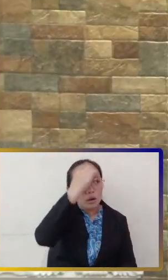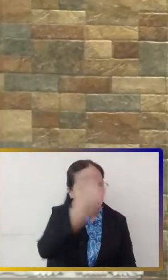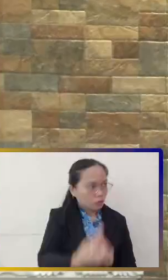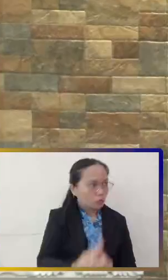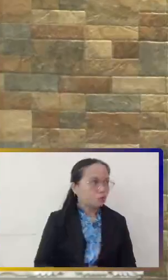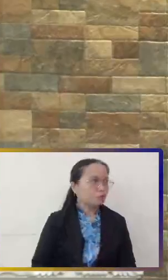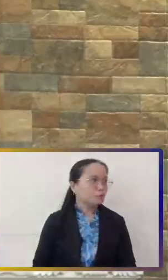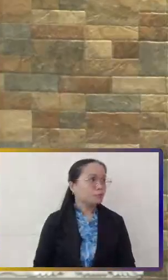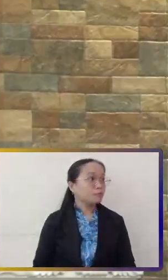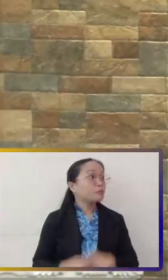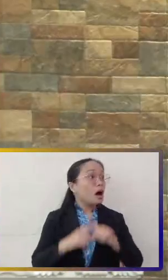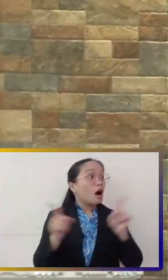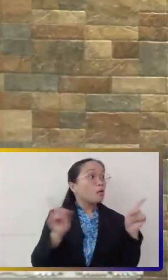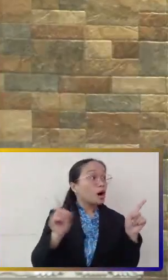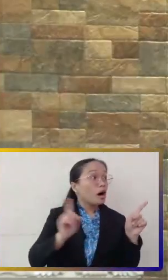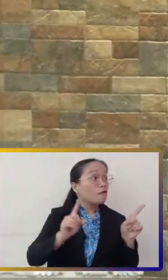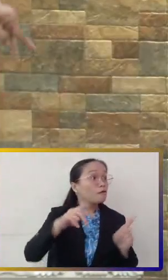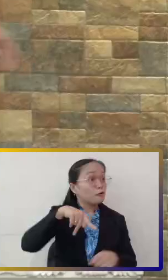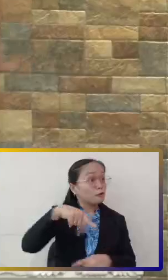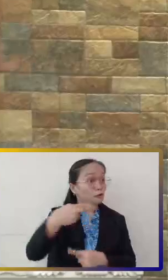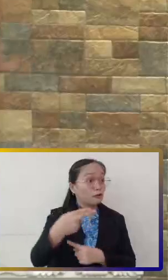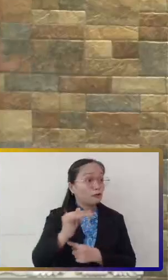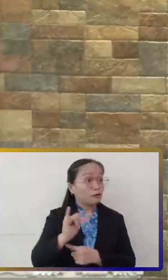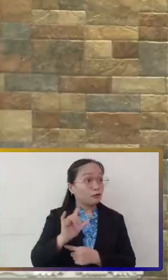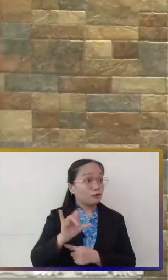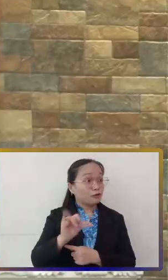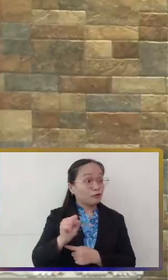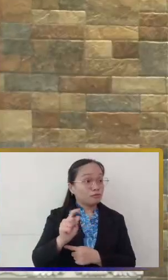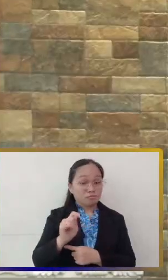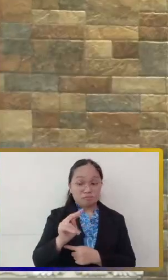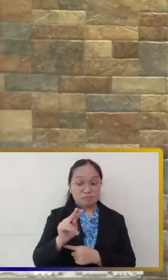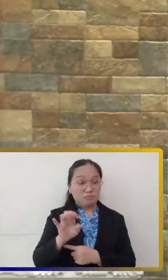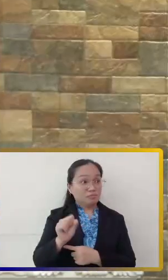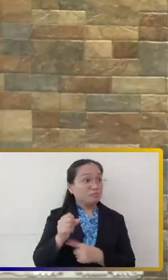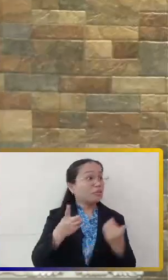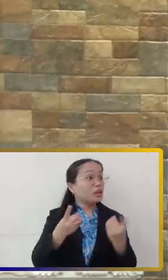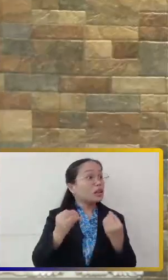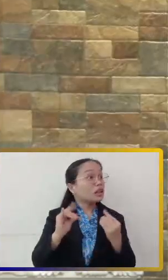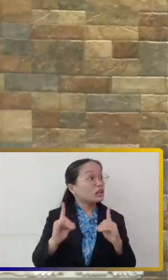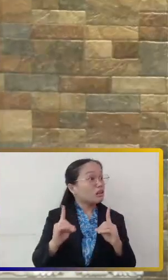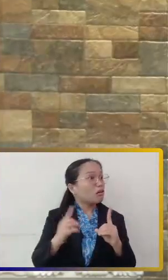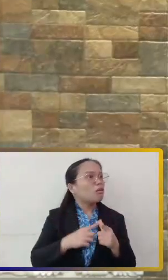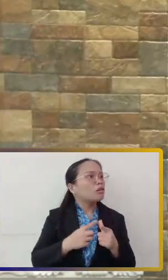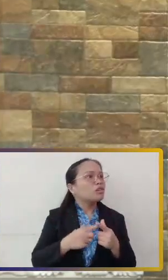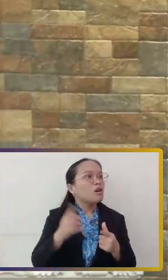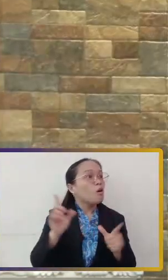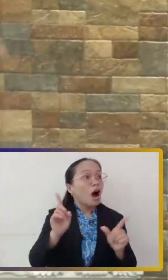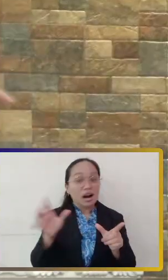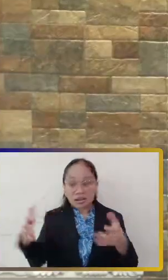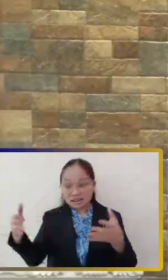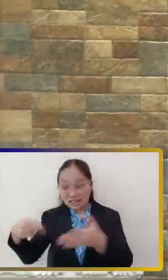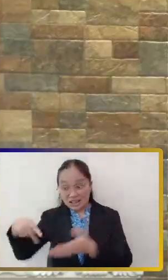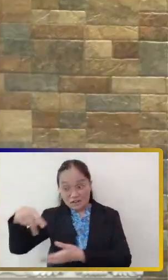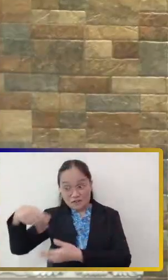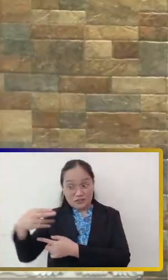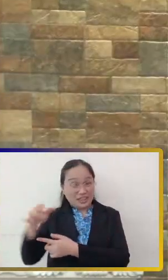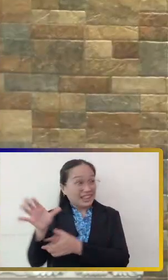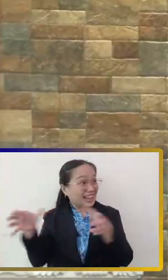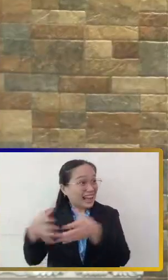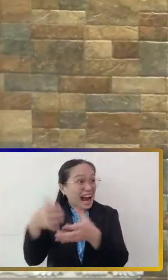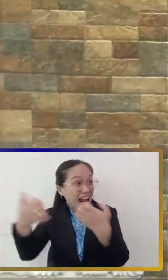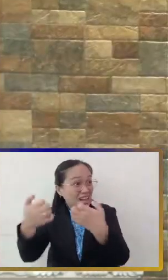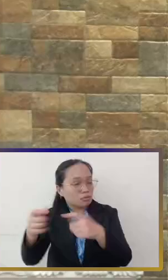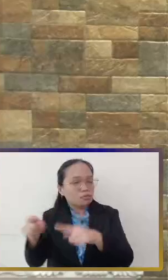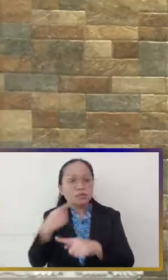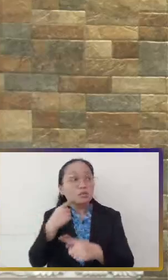But what they did, what the Philistine did, is not alone. They want to worship. They want